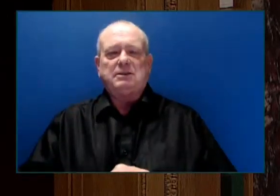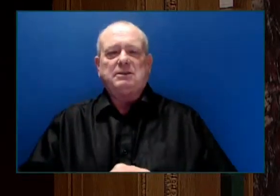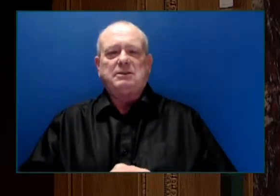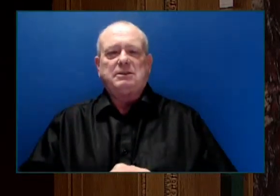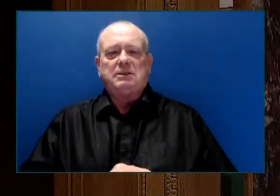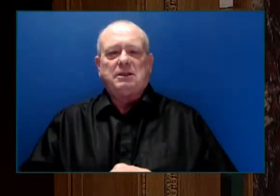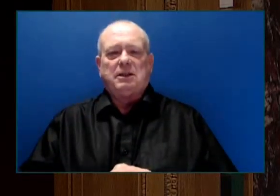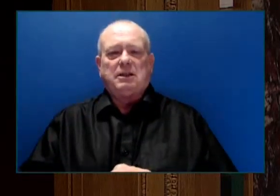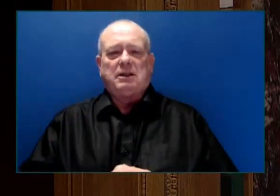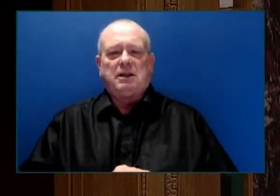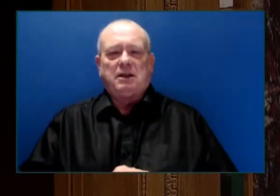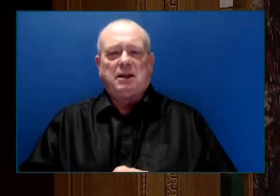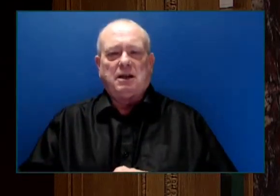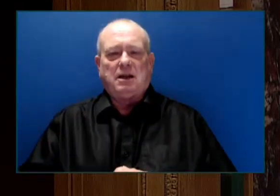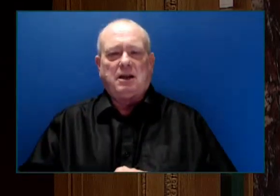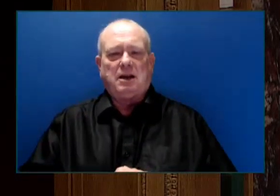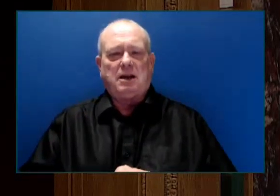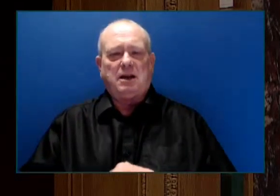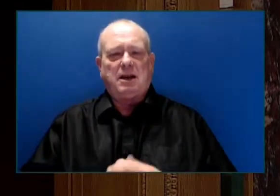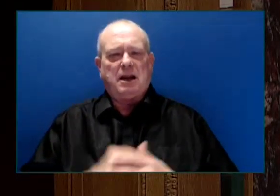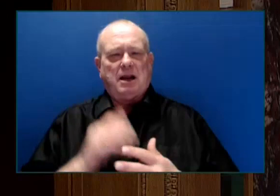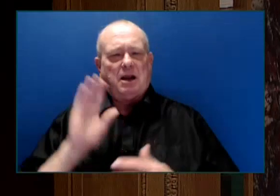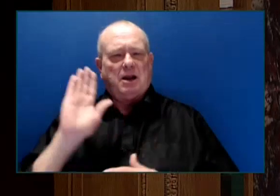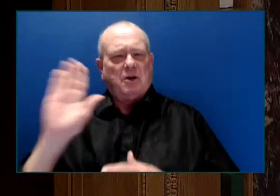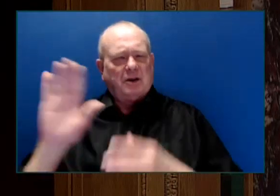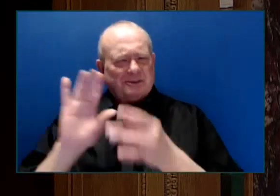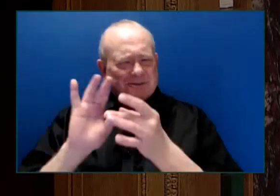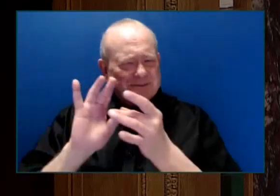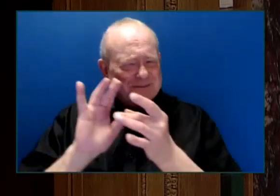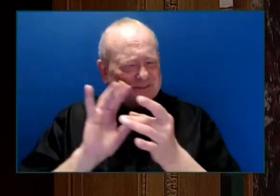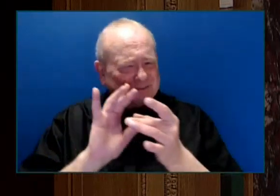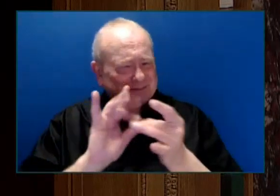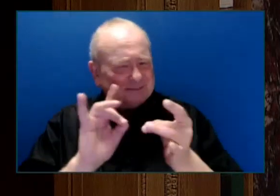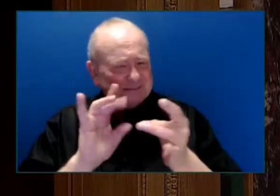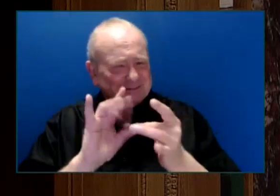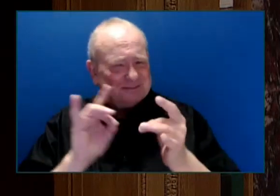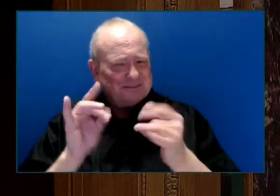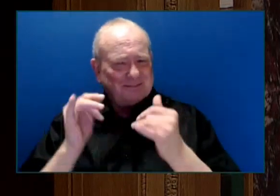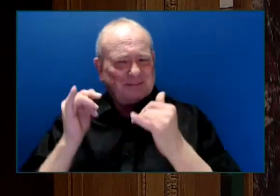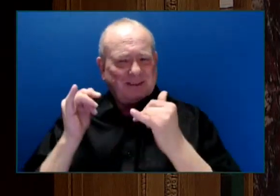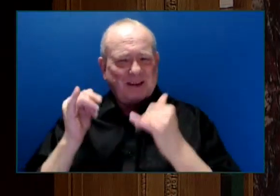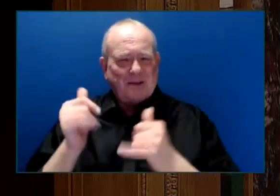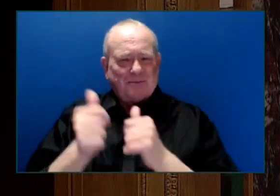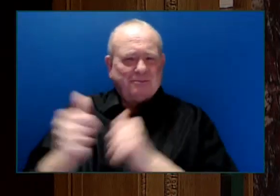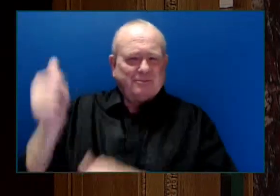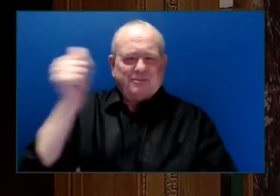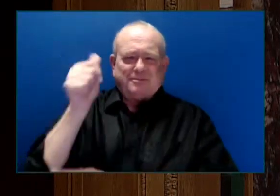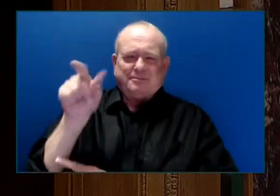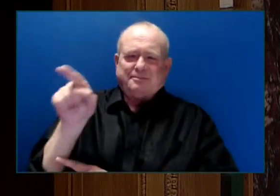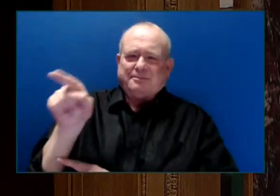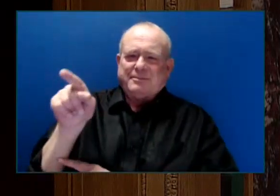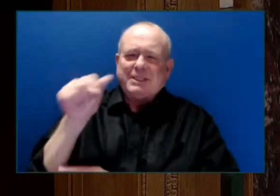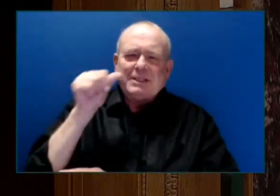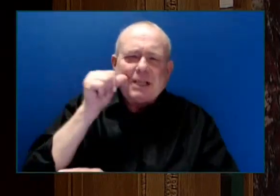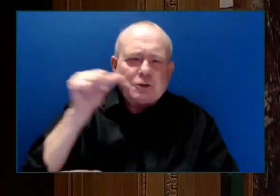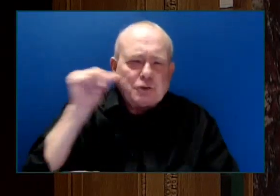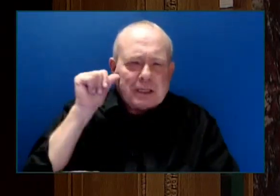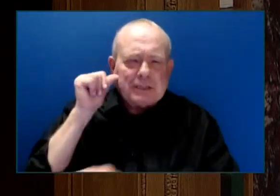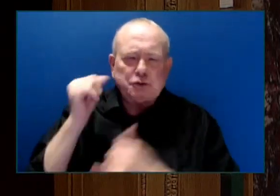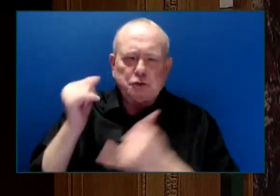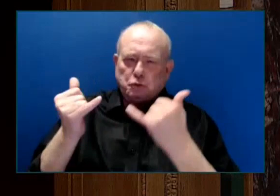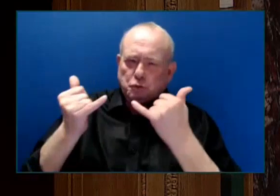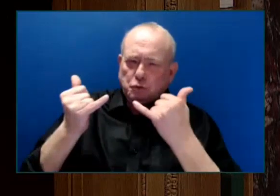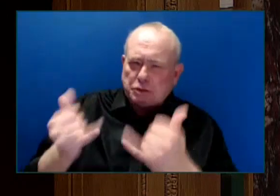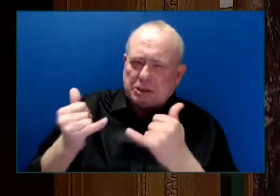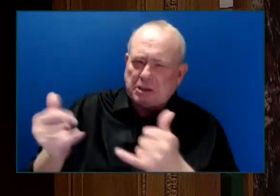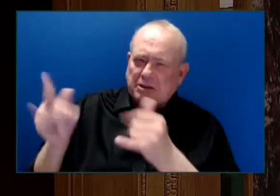yesterday, with the reality of what is going on out there. Has the Premier seen what's going on out there?